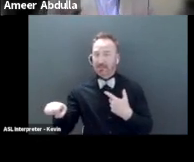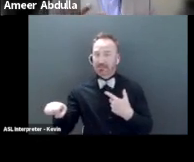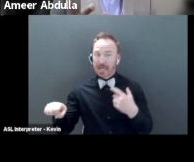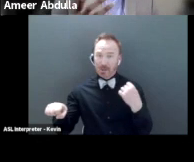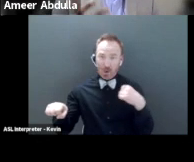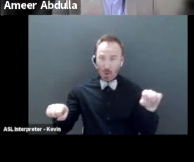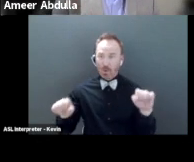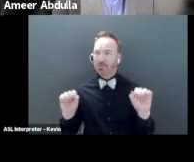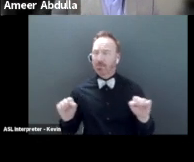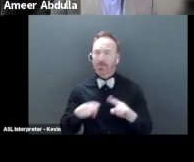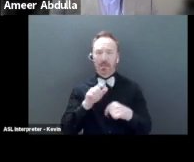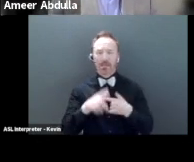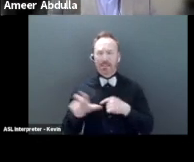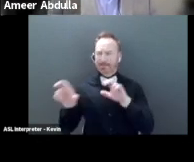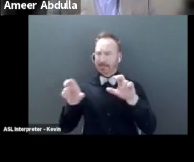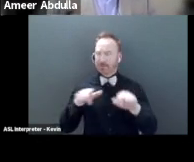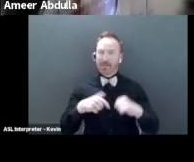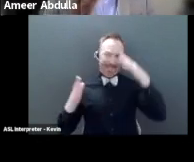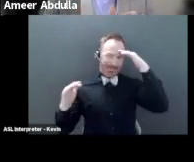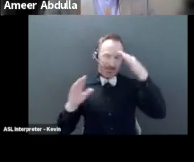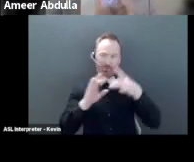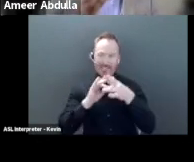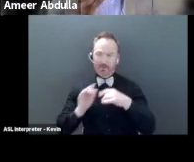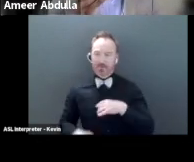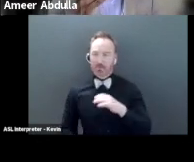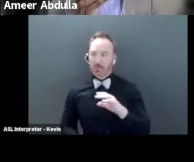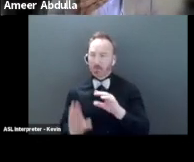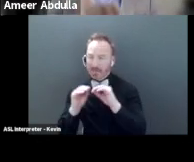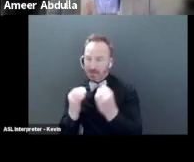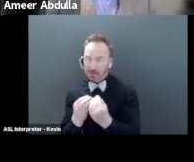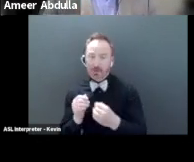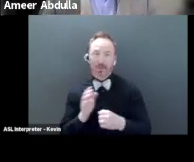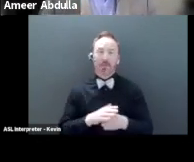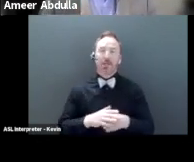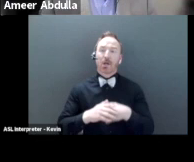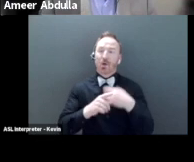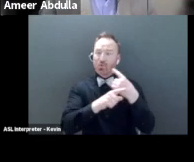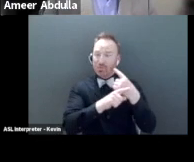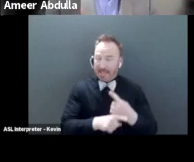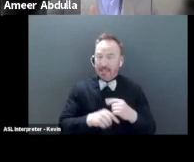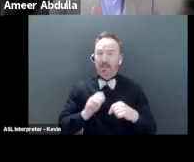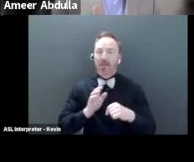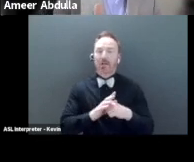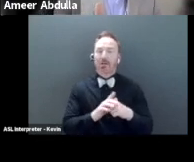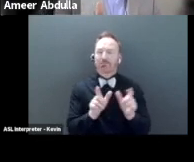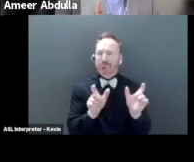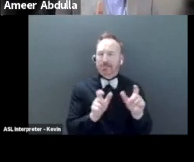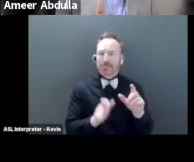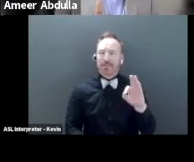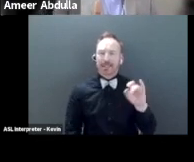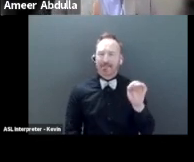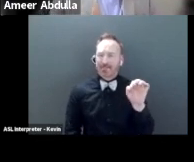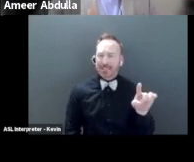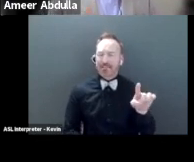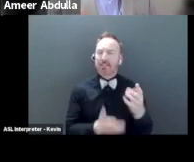and of the organization, and having regular and fixed compensation models and